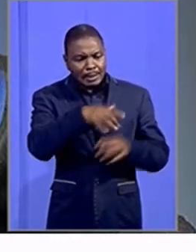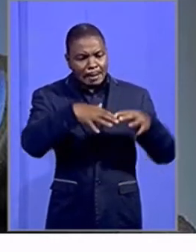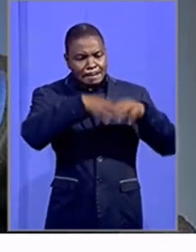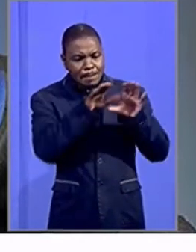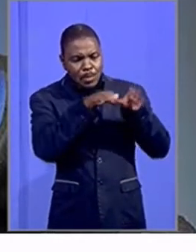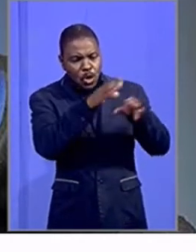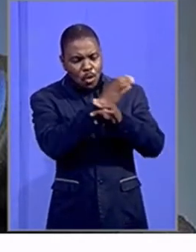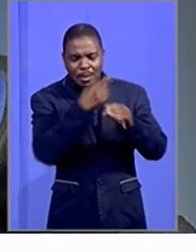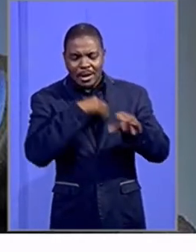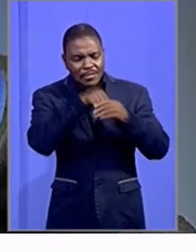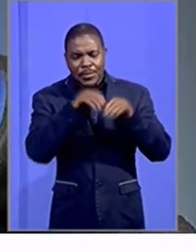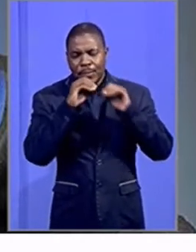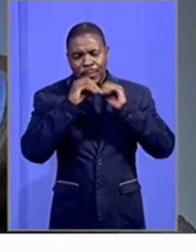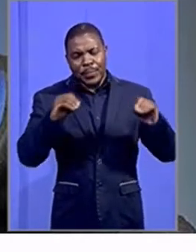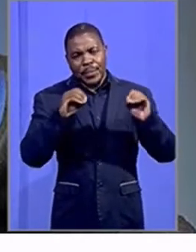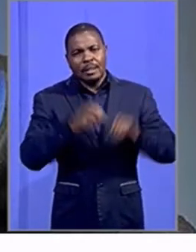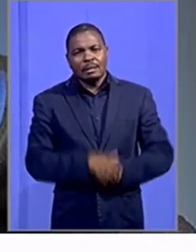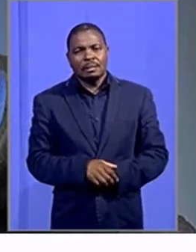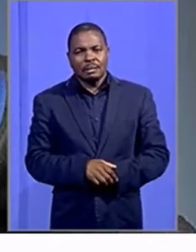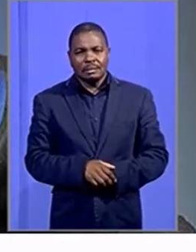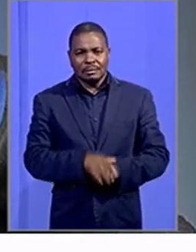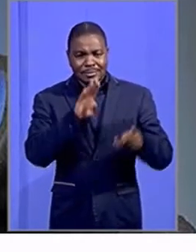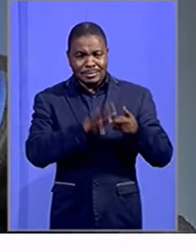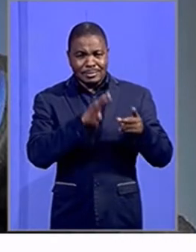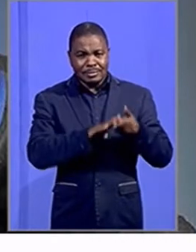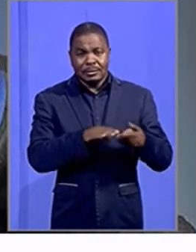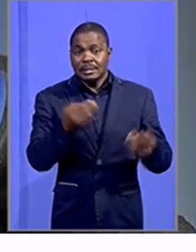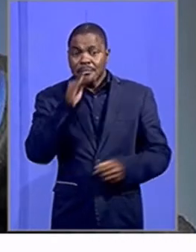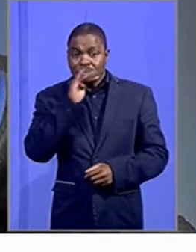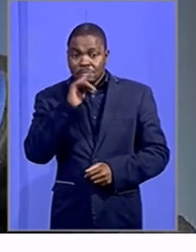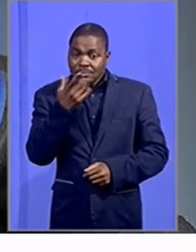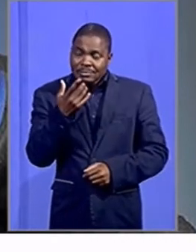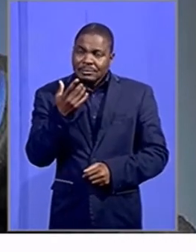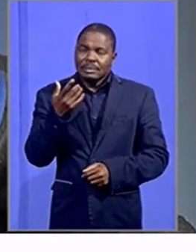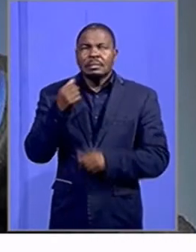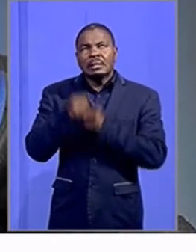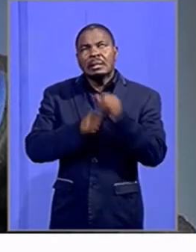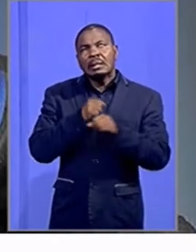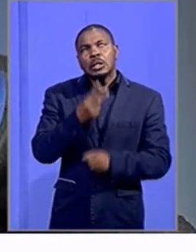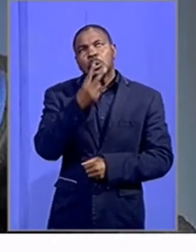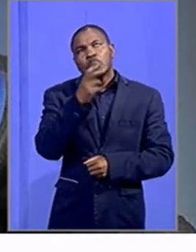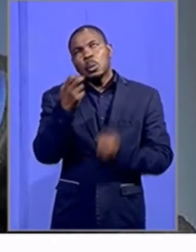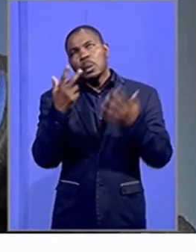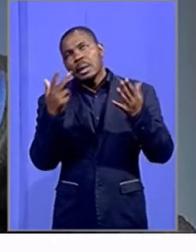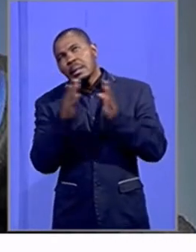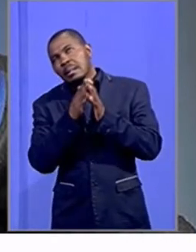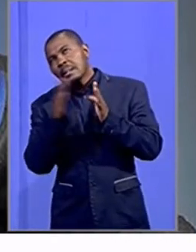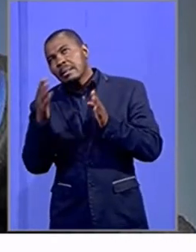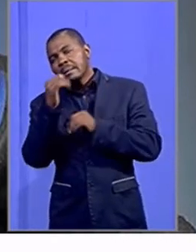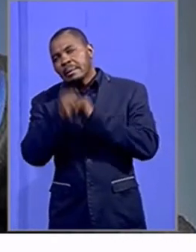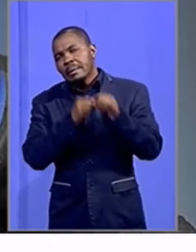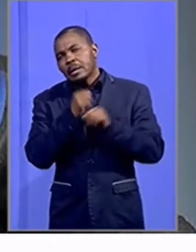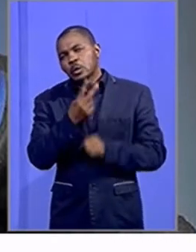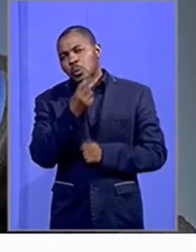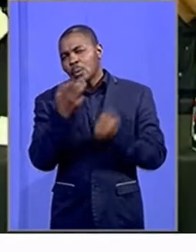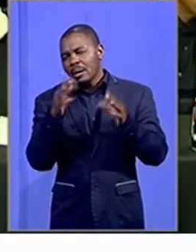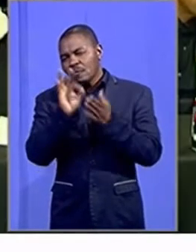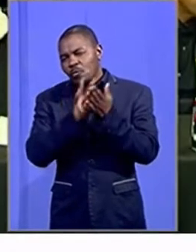COPE at the time of its formation, which would have been about 2008 into 2009